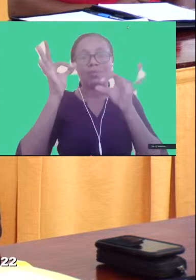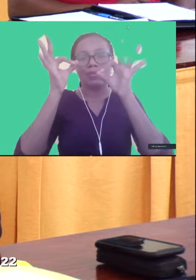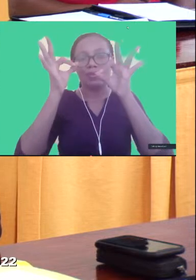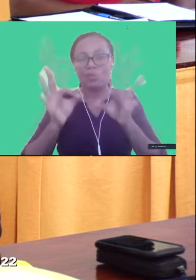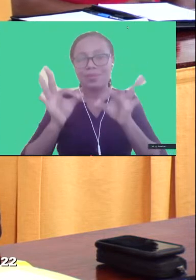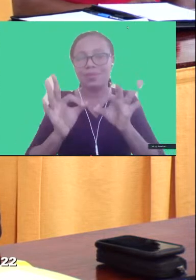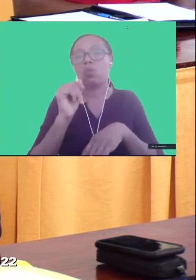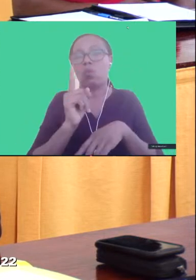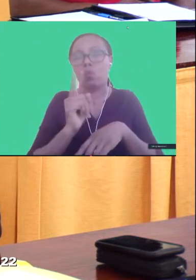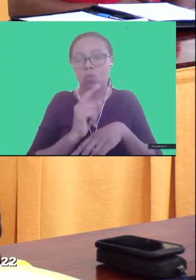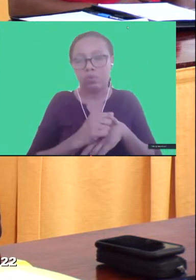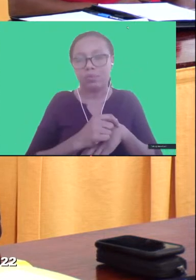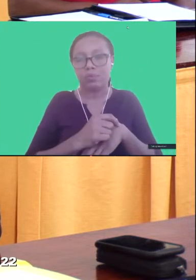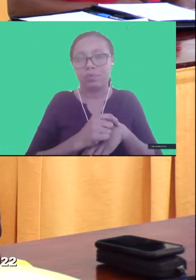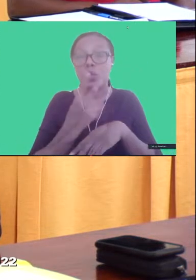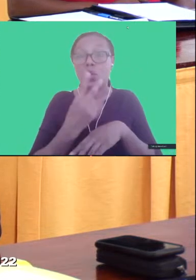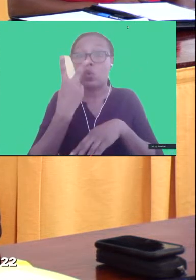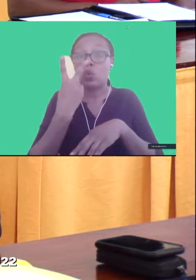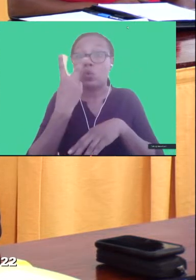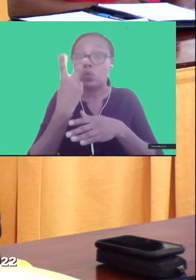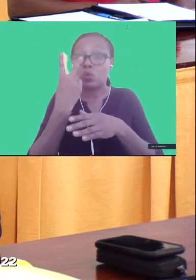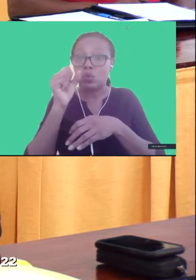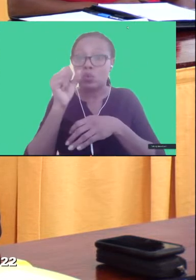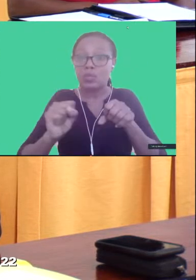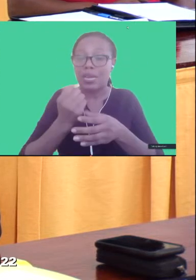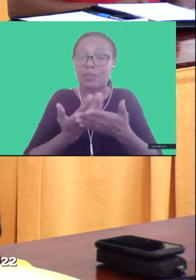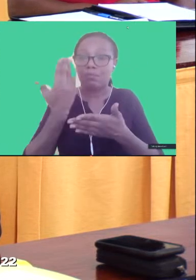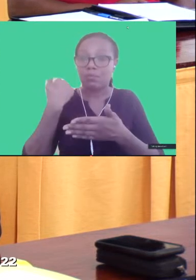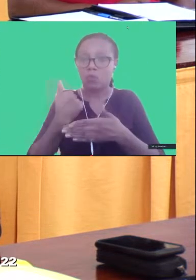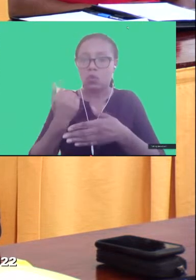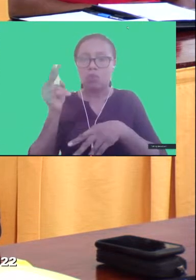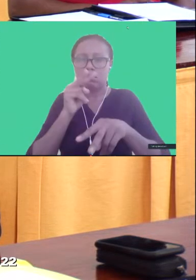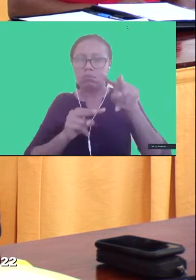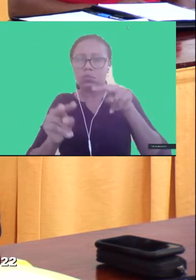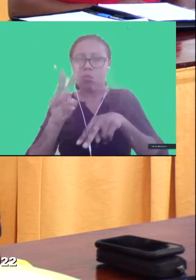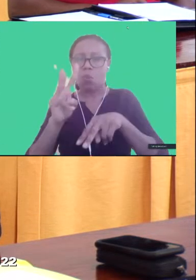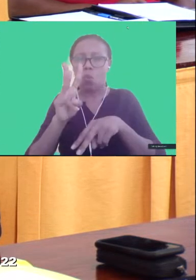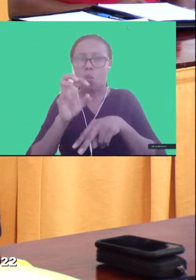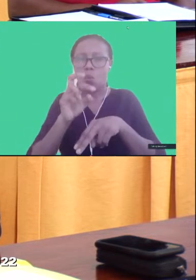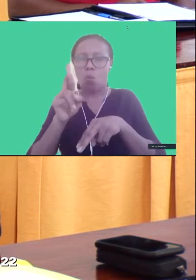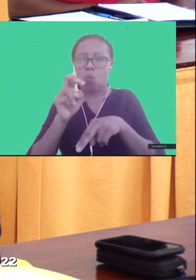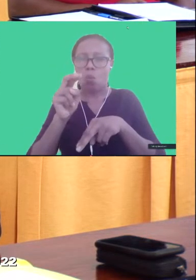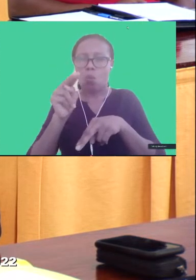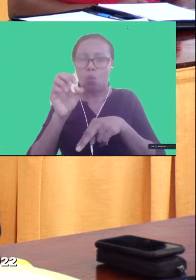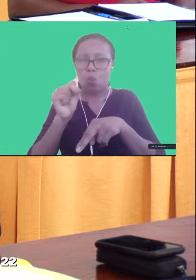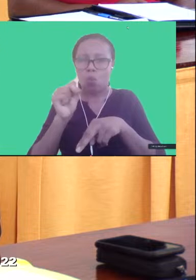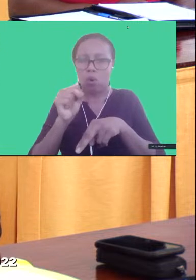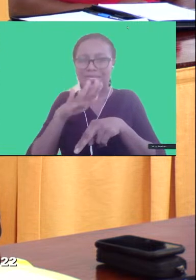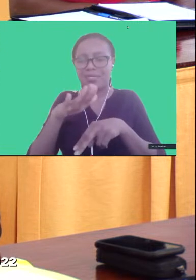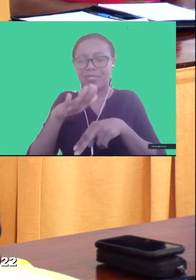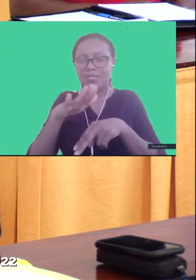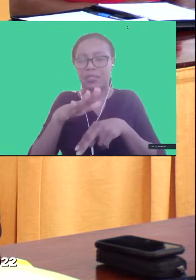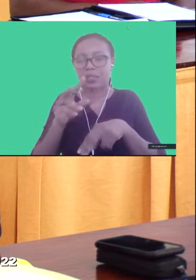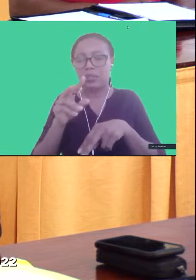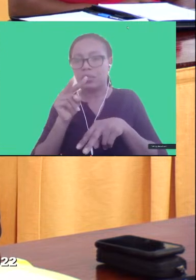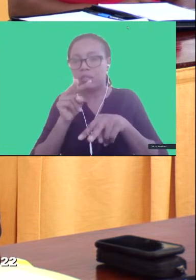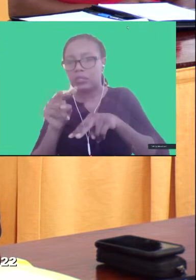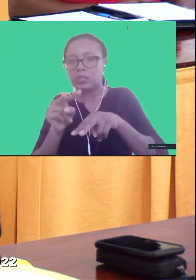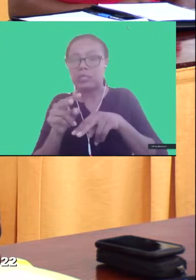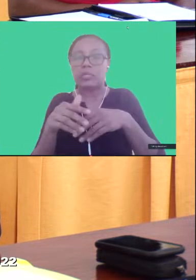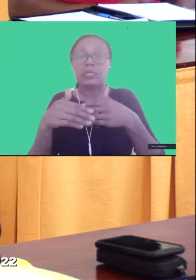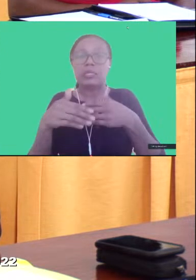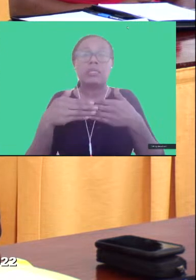the Warrens area. I know that a few days later, the Prime Minister would have gone to Warrens with a similar view in